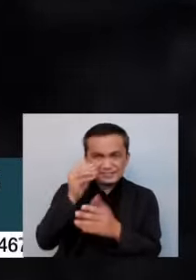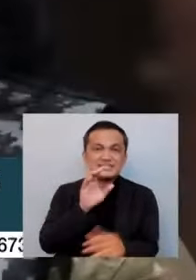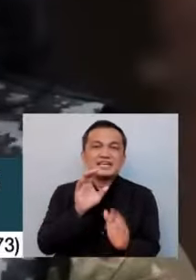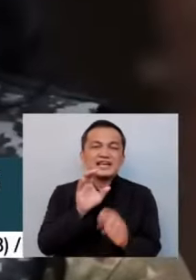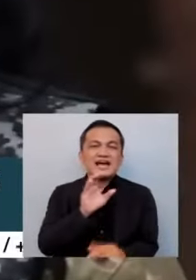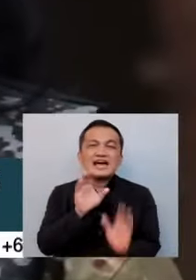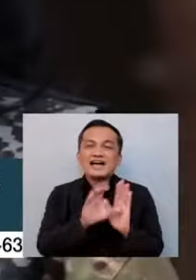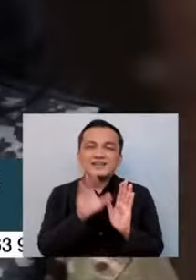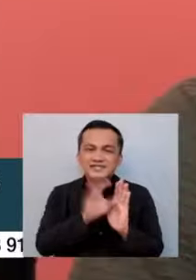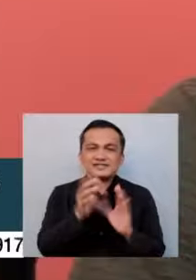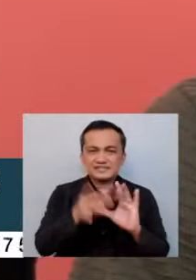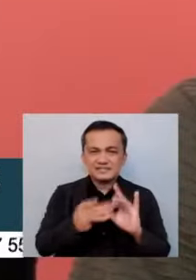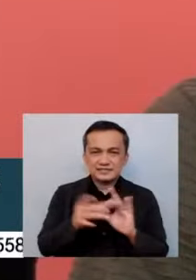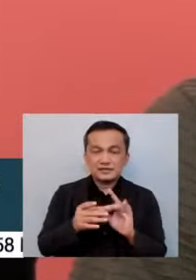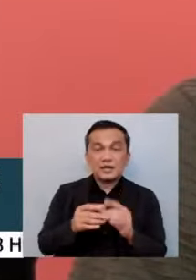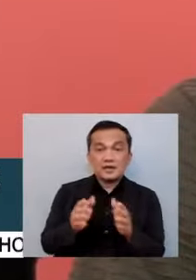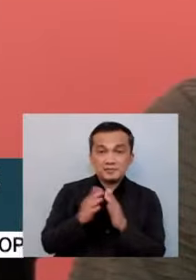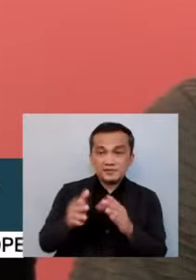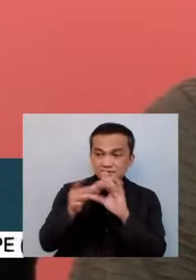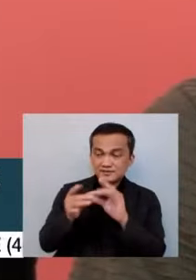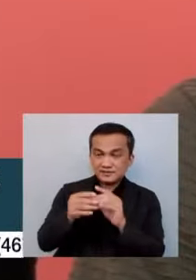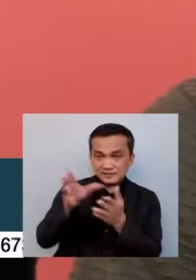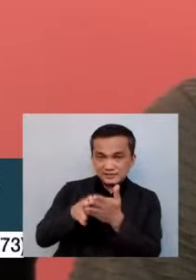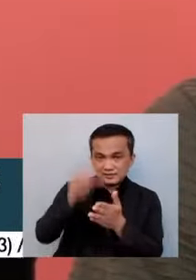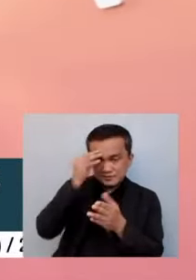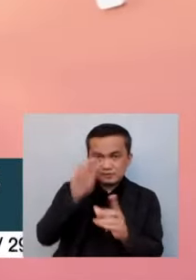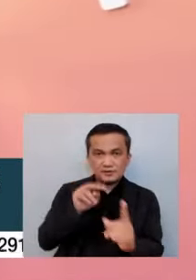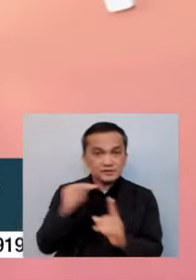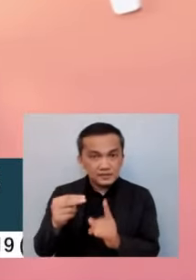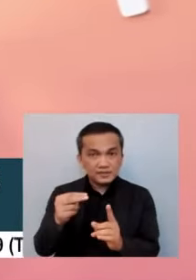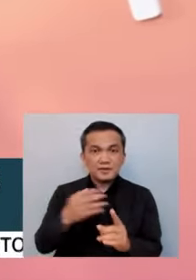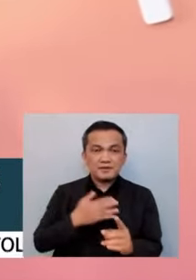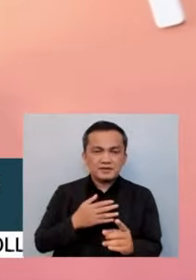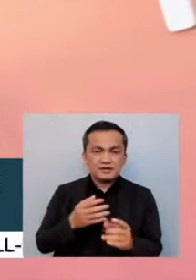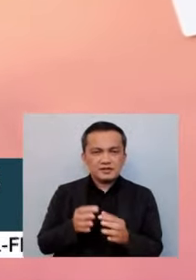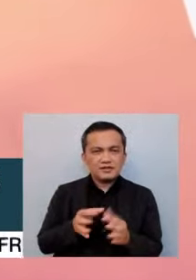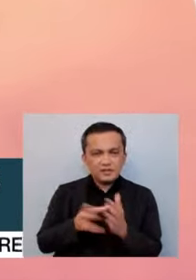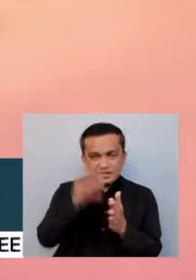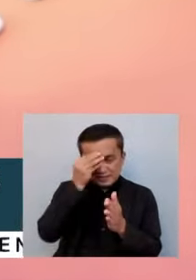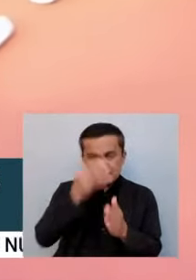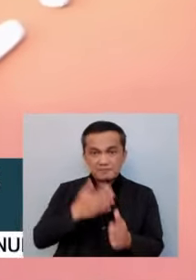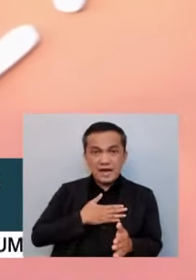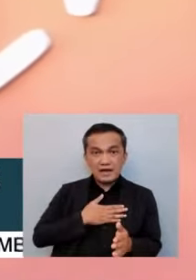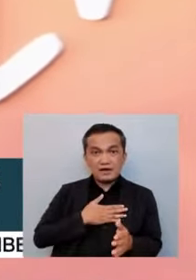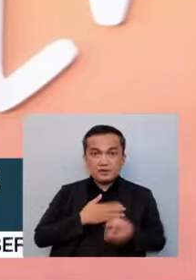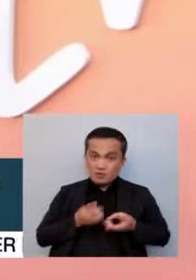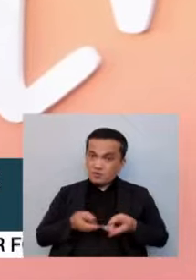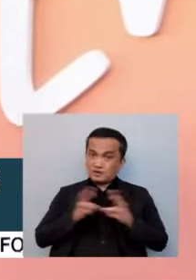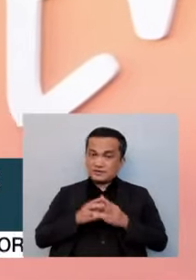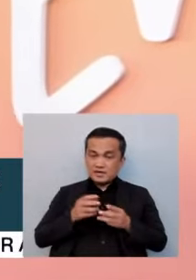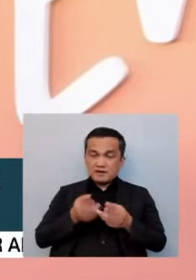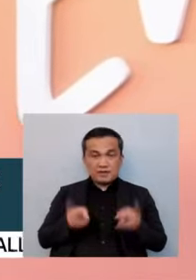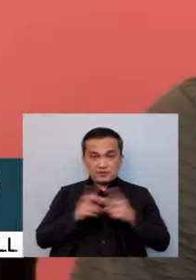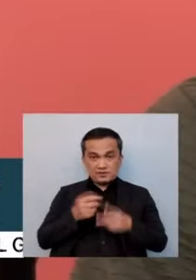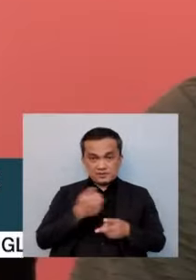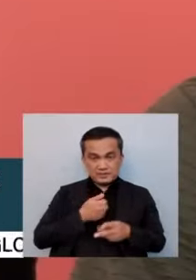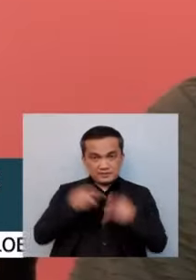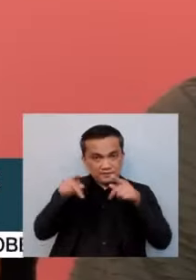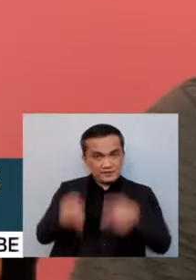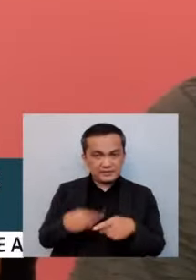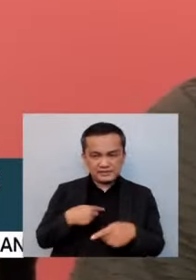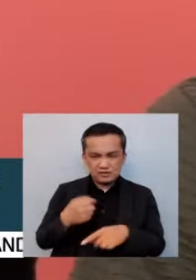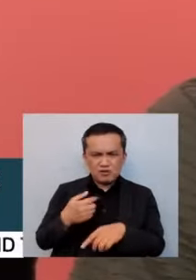lesson that I have learned is that self-respect, learning my worth, and valuing myself as a person. I tend to be very hard on myself,